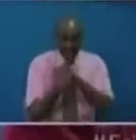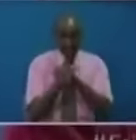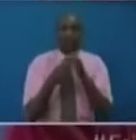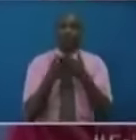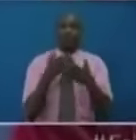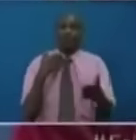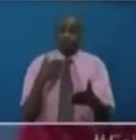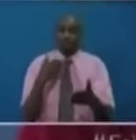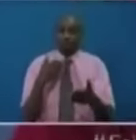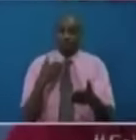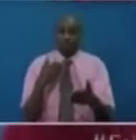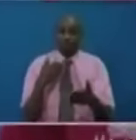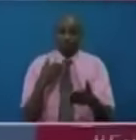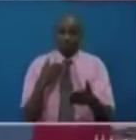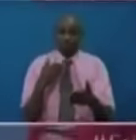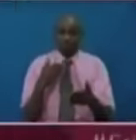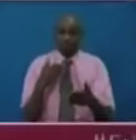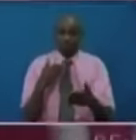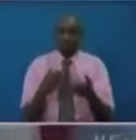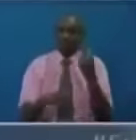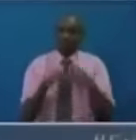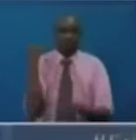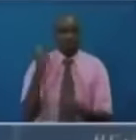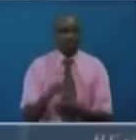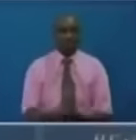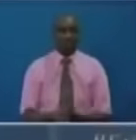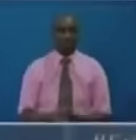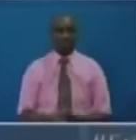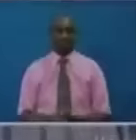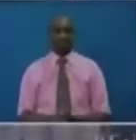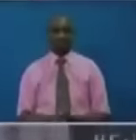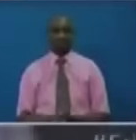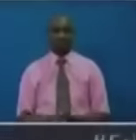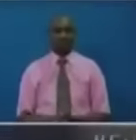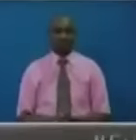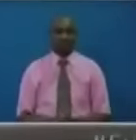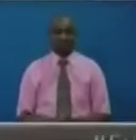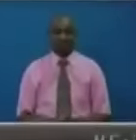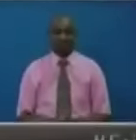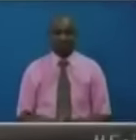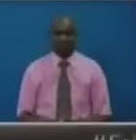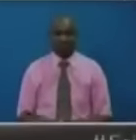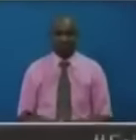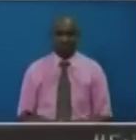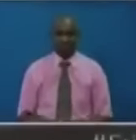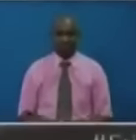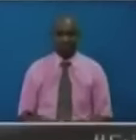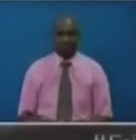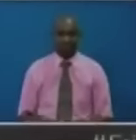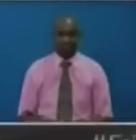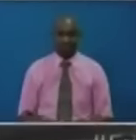before. Okay, let's just have the story. Imekata.